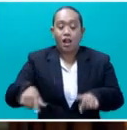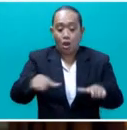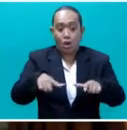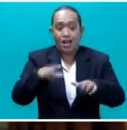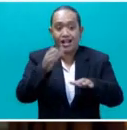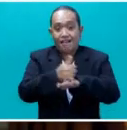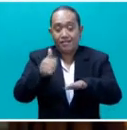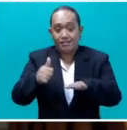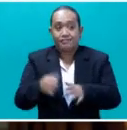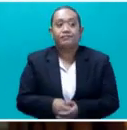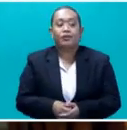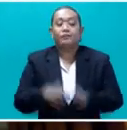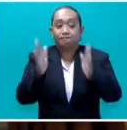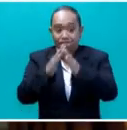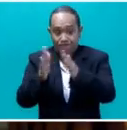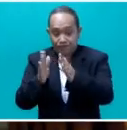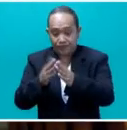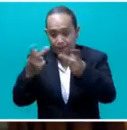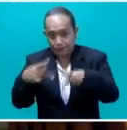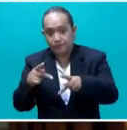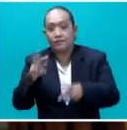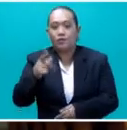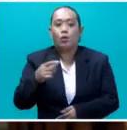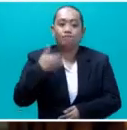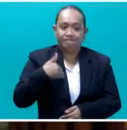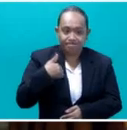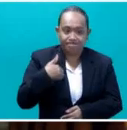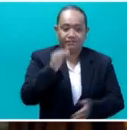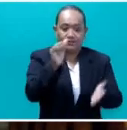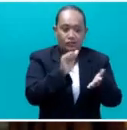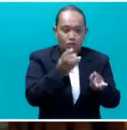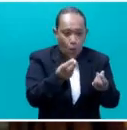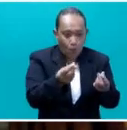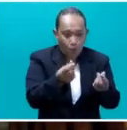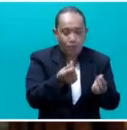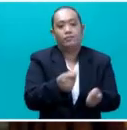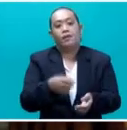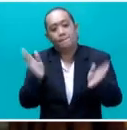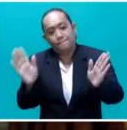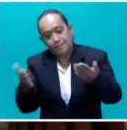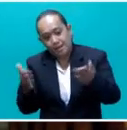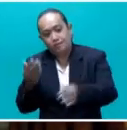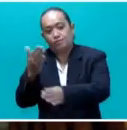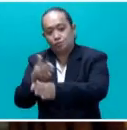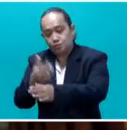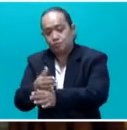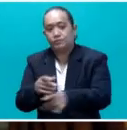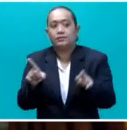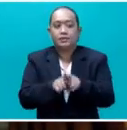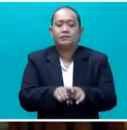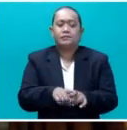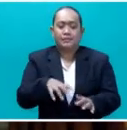we live, work, shop, and play. Without town planning laws and proper master plans and town planning